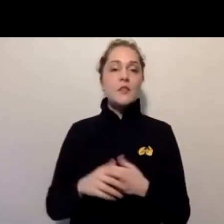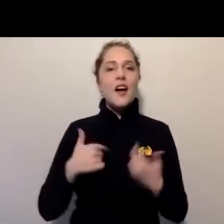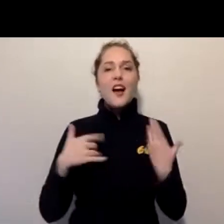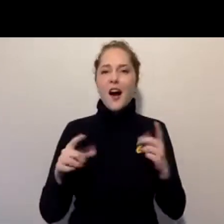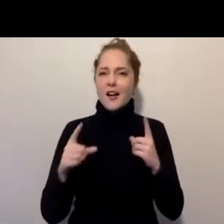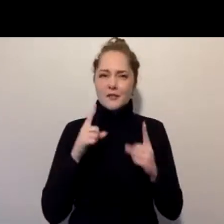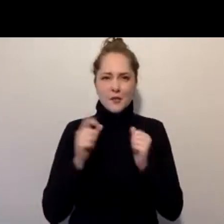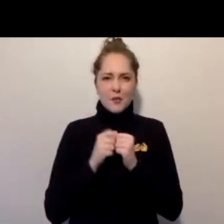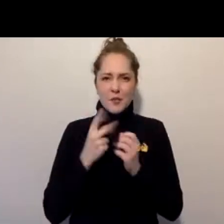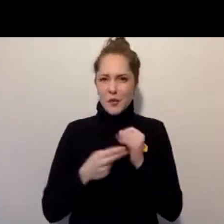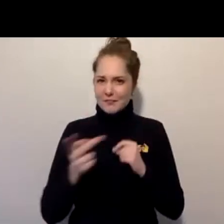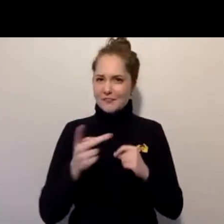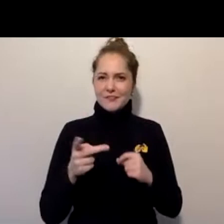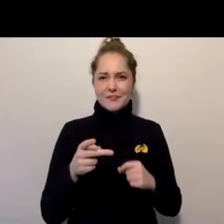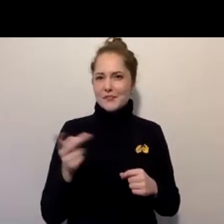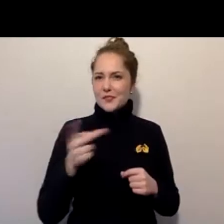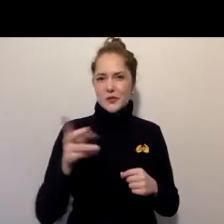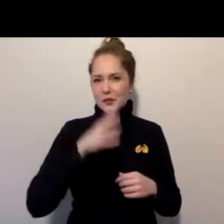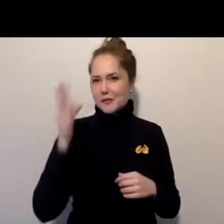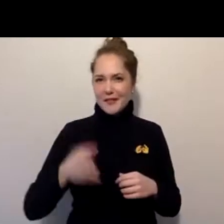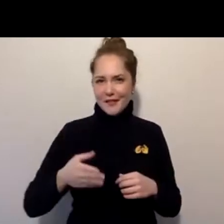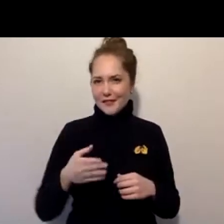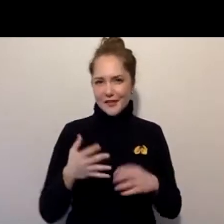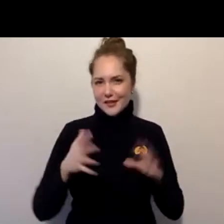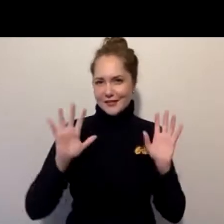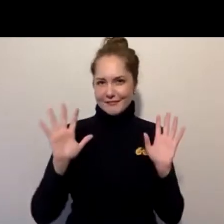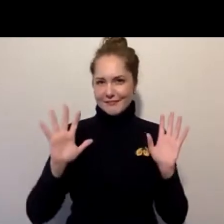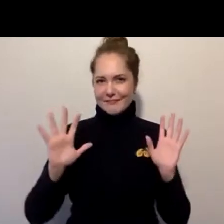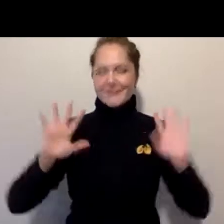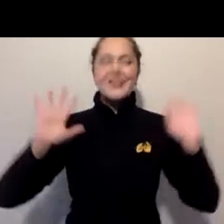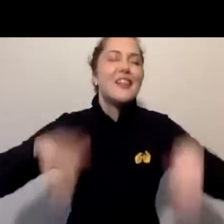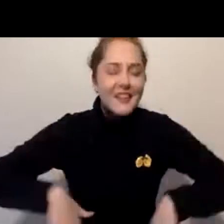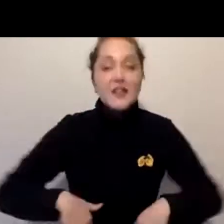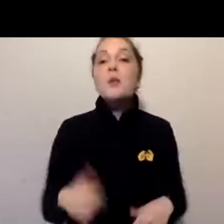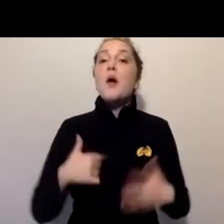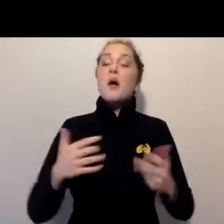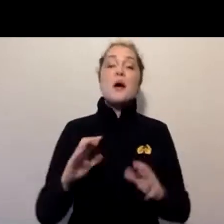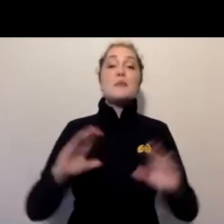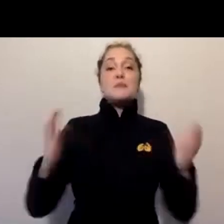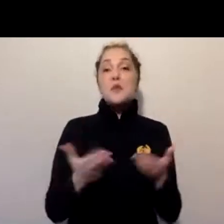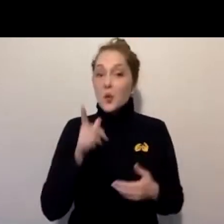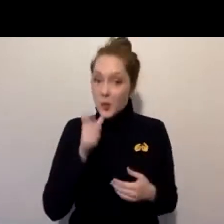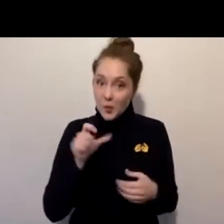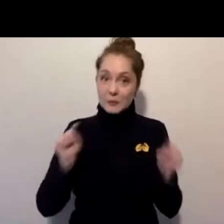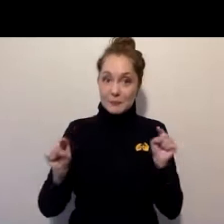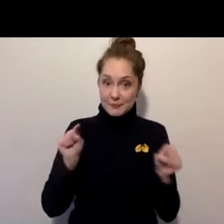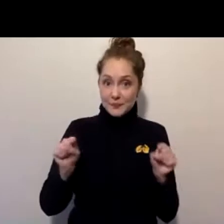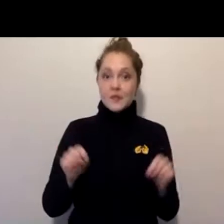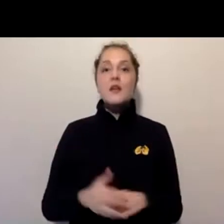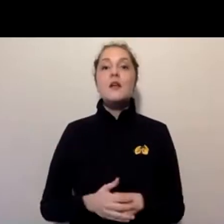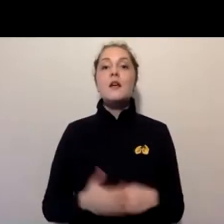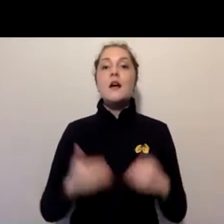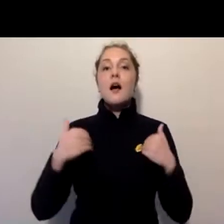briefly, and I know that neither one of you would ever do that. So I want to introduce the two candidates that we have with us tonight are